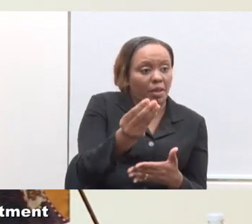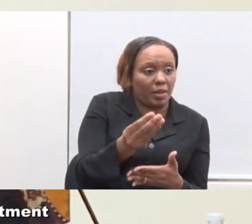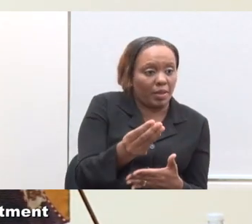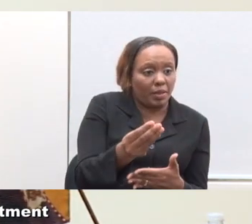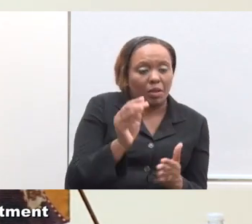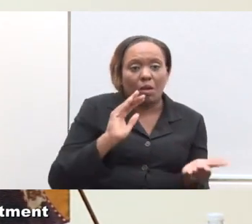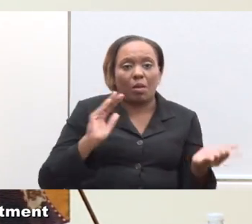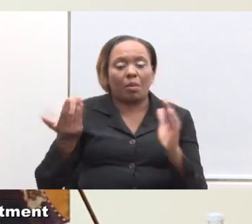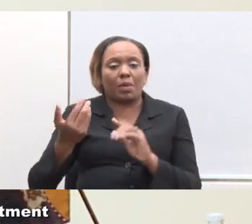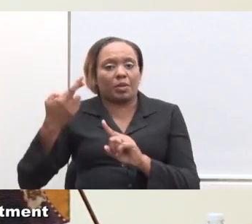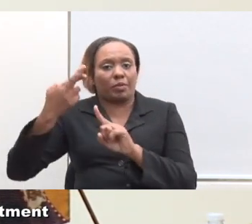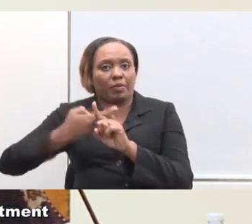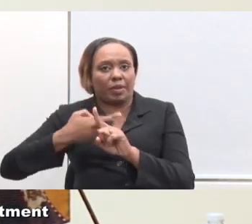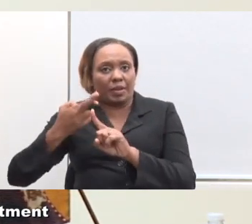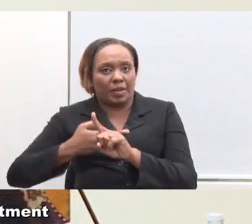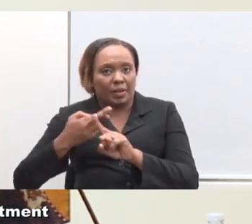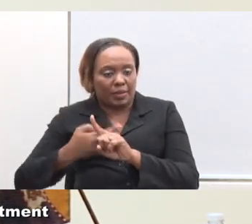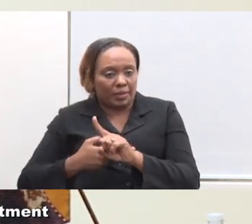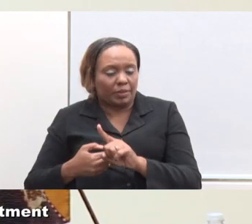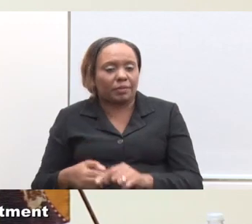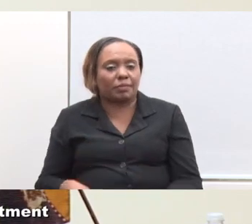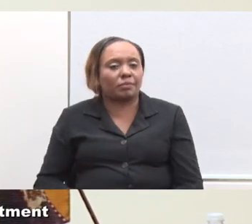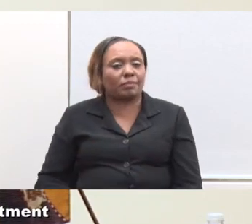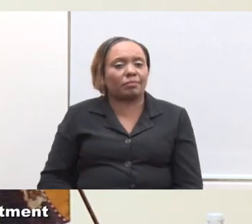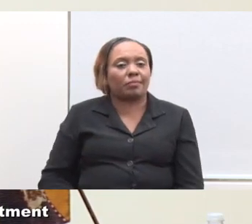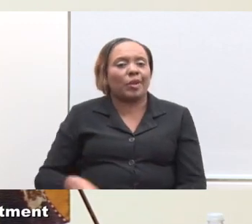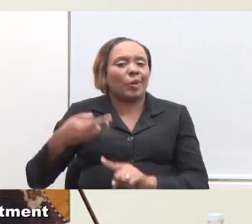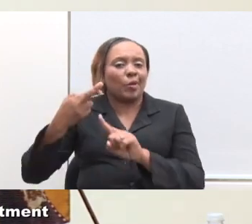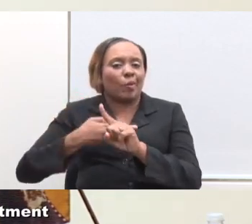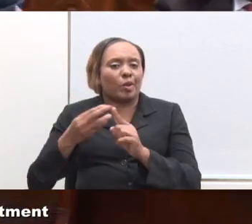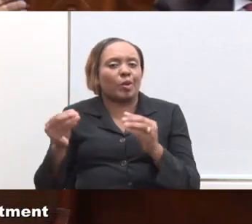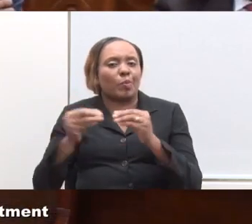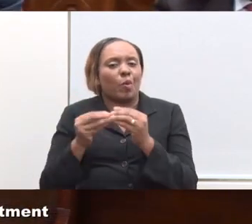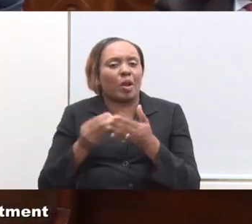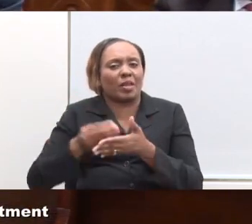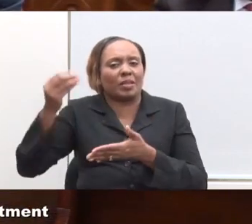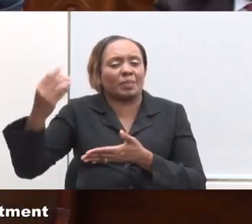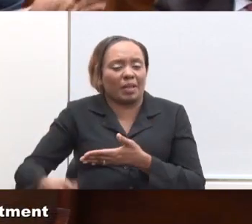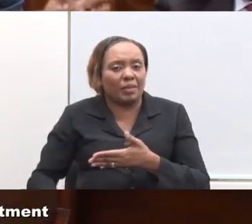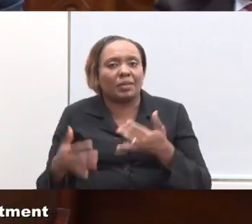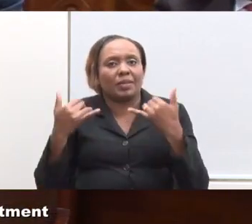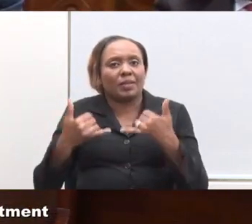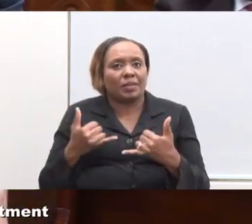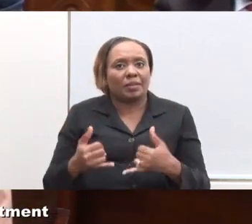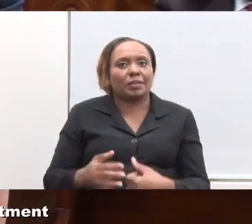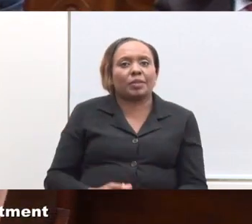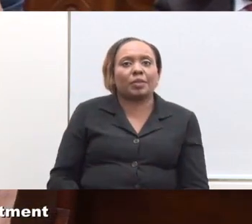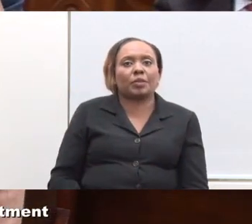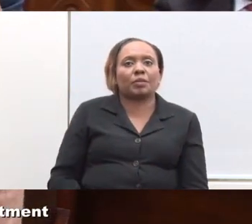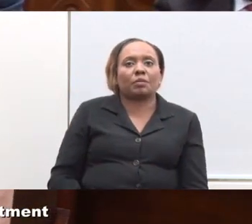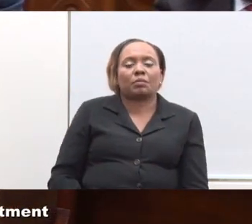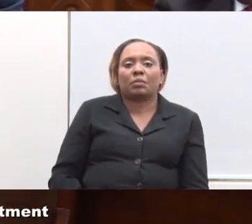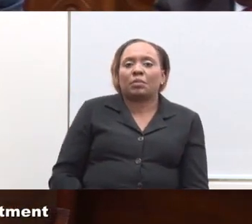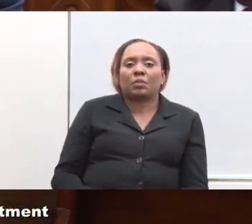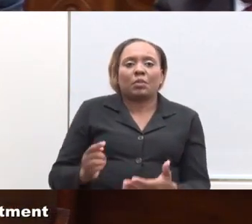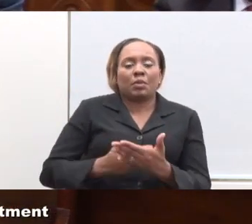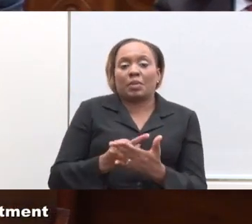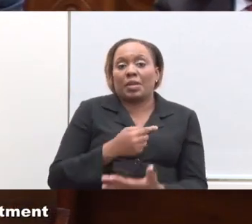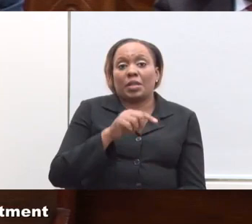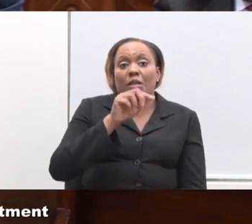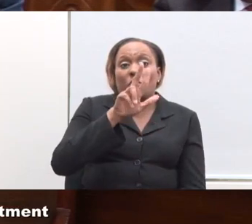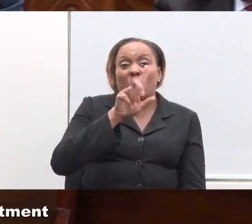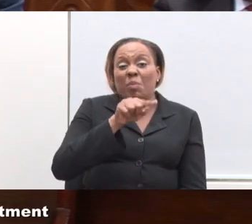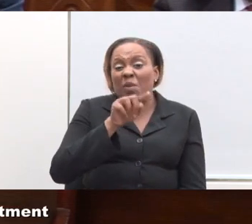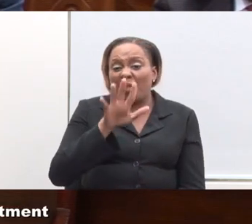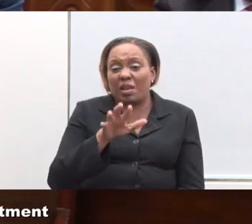are now below 4%. In some instances, 3.5, 3.75%. And